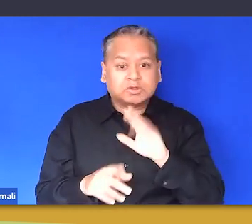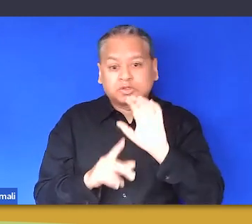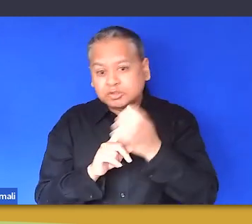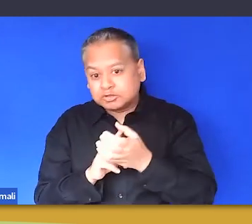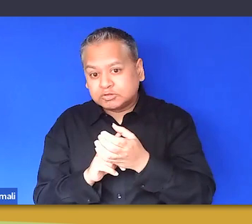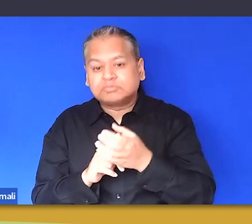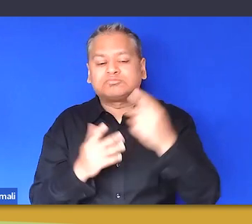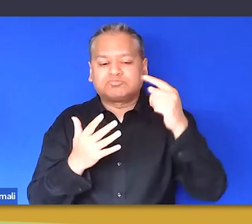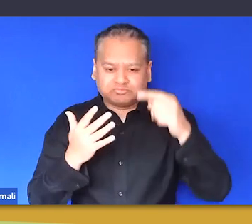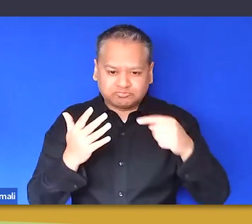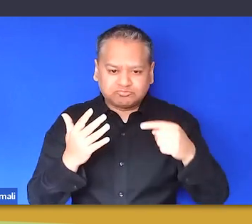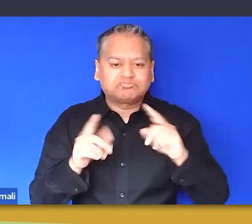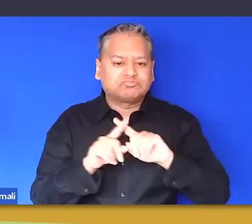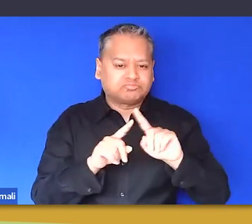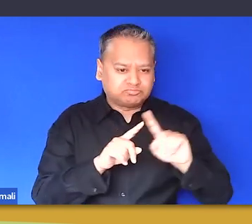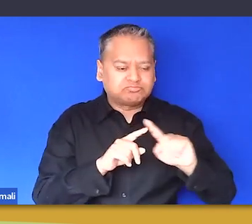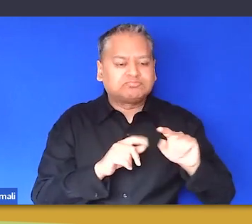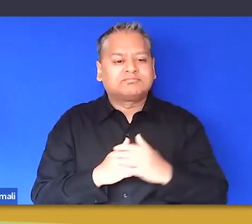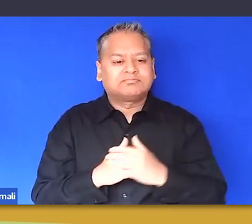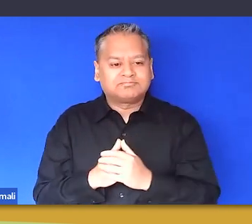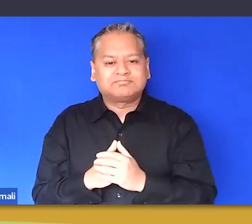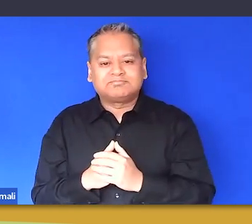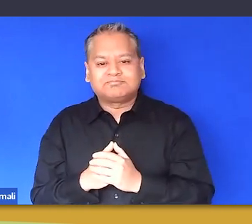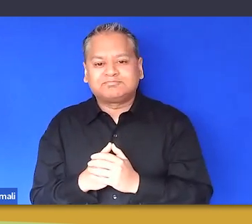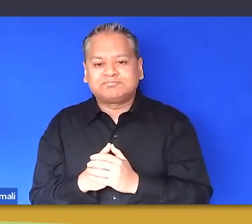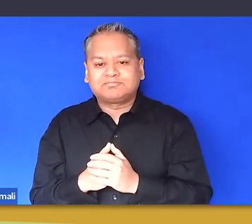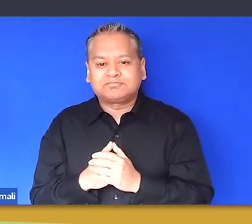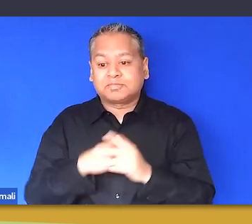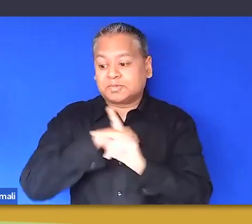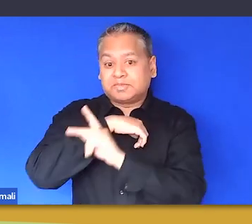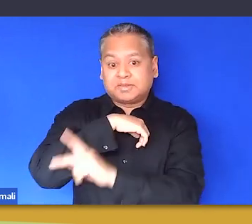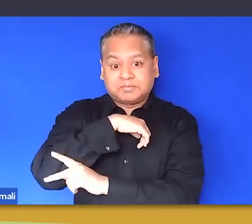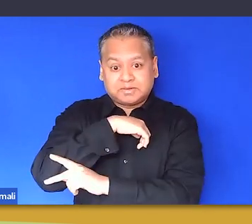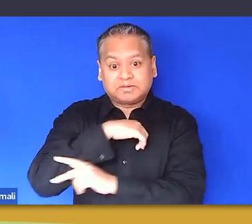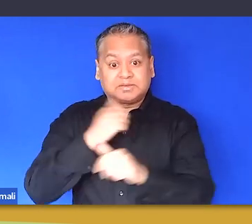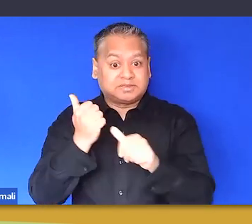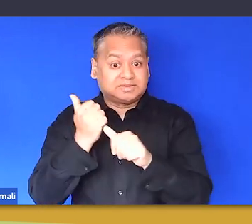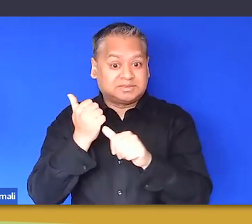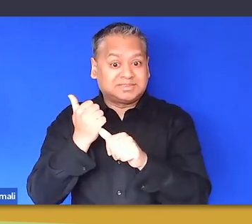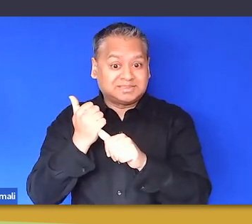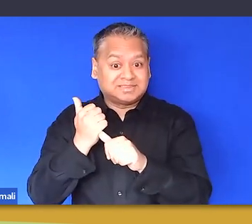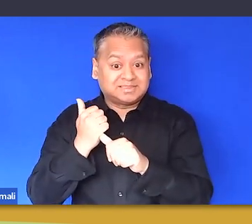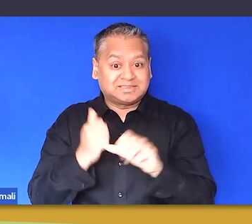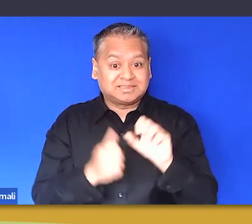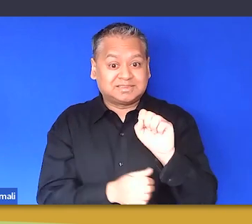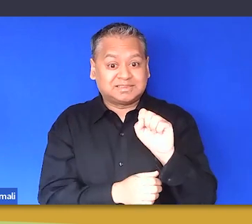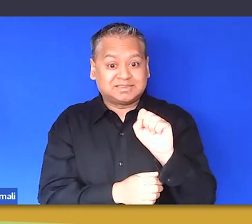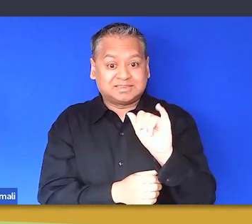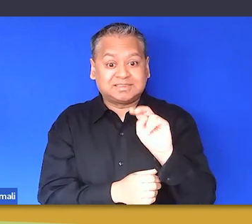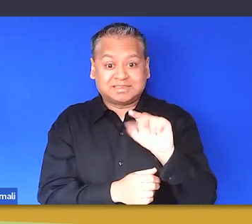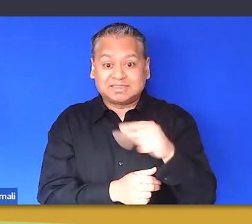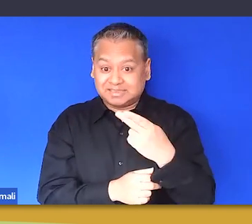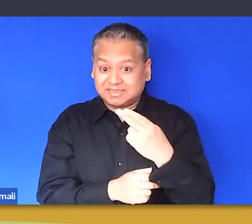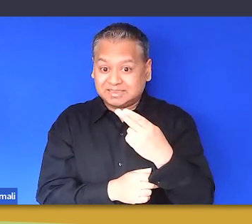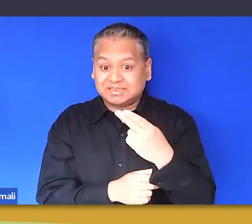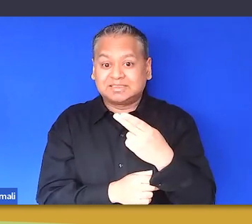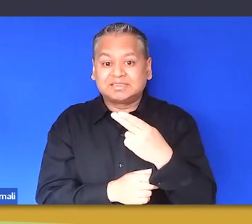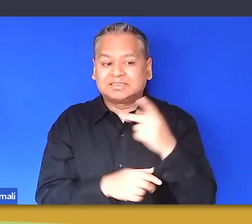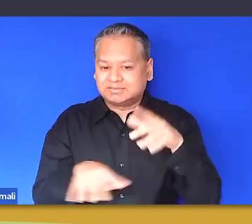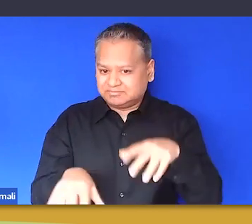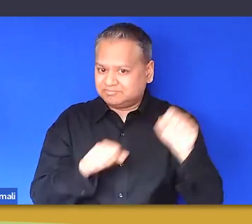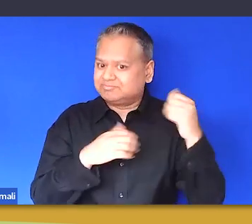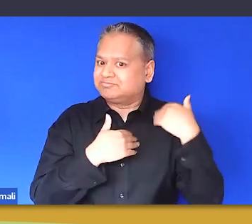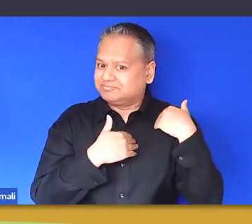Singh has been leading this work in close consultation with communities right across British Columbia. Anti-racism work is about